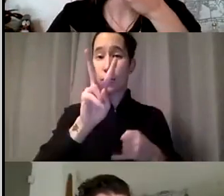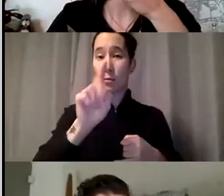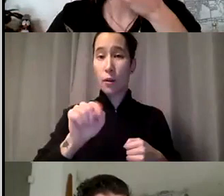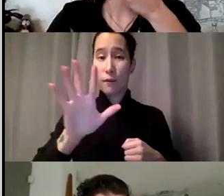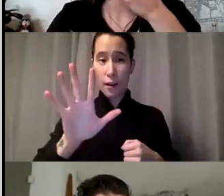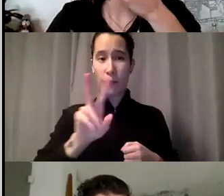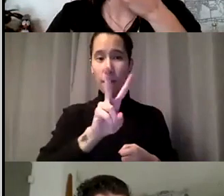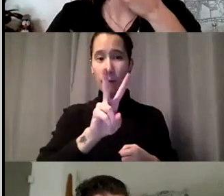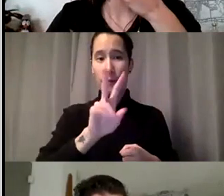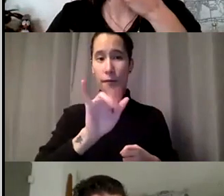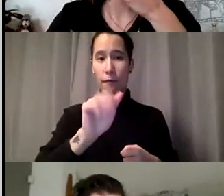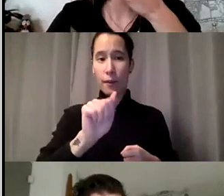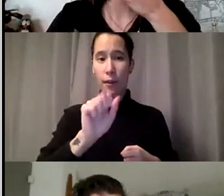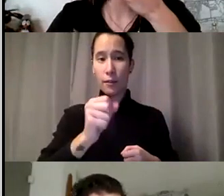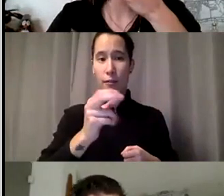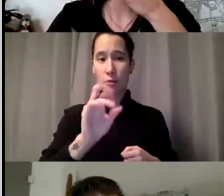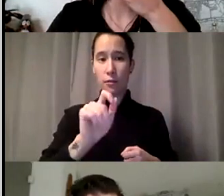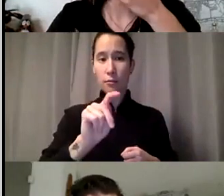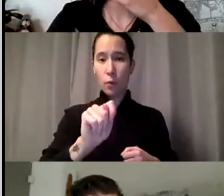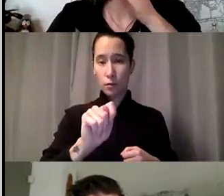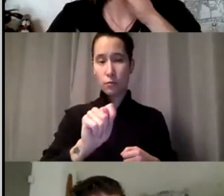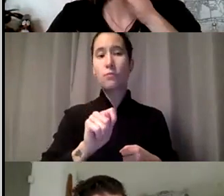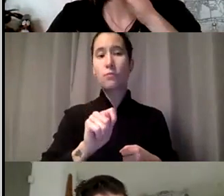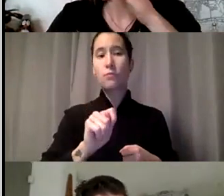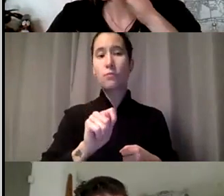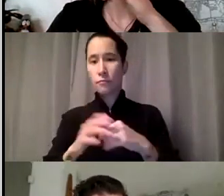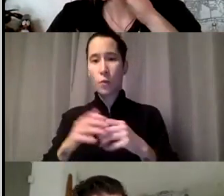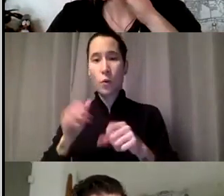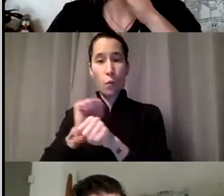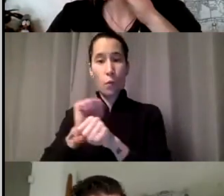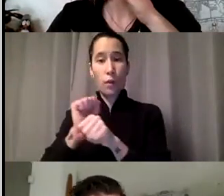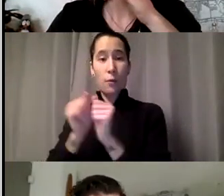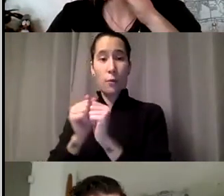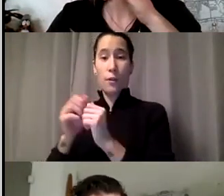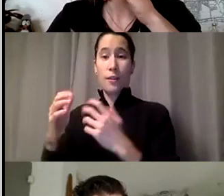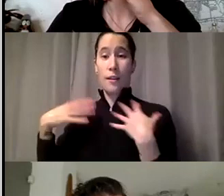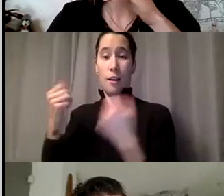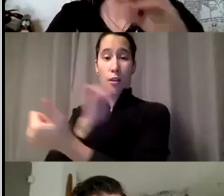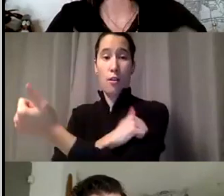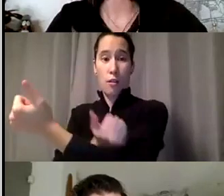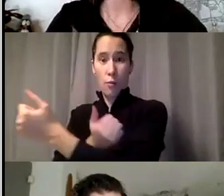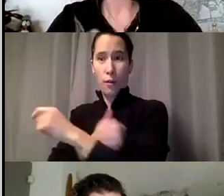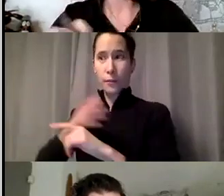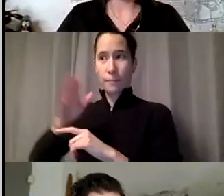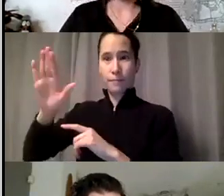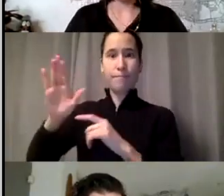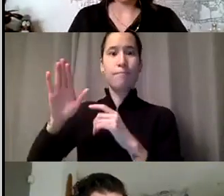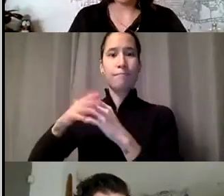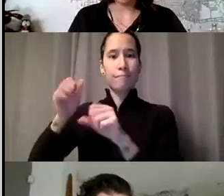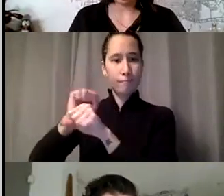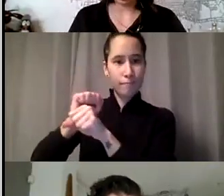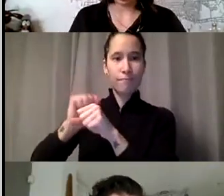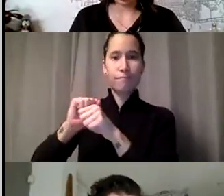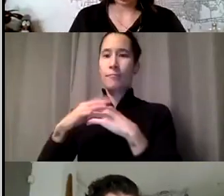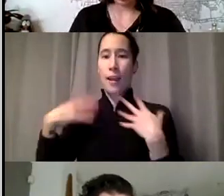with the Safer Sport Fitness Recreation Advisory Committee that is our link to public health and other ministries